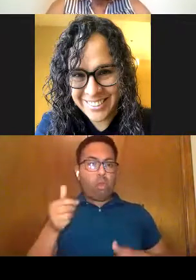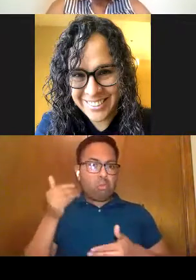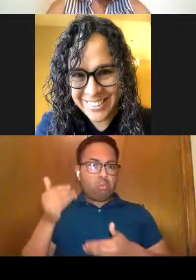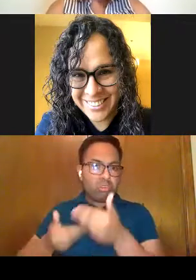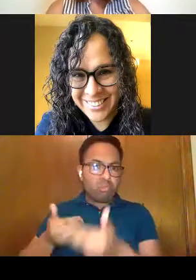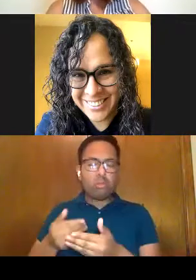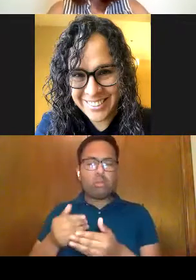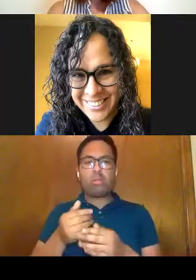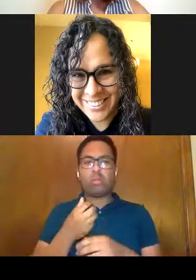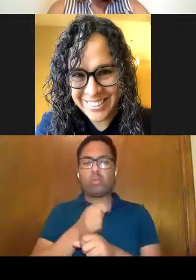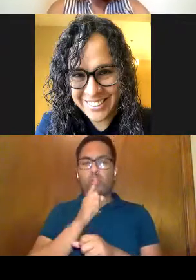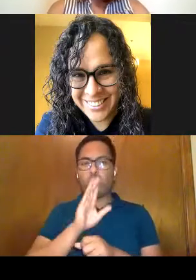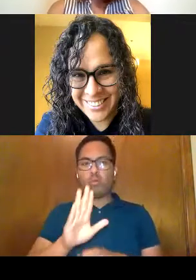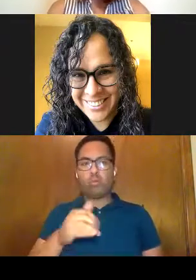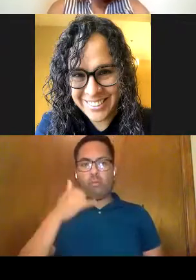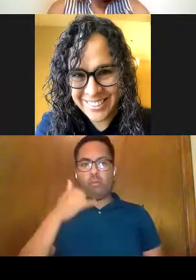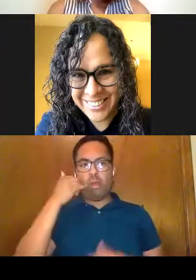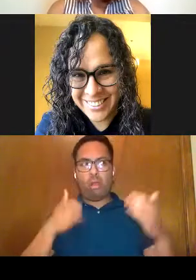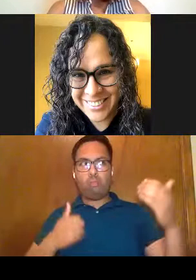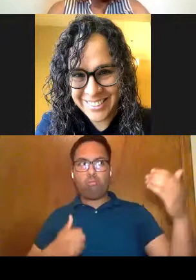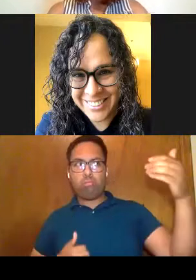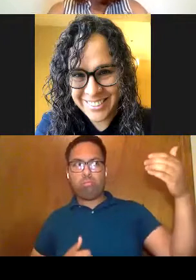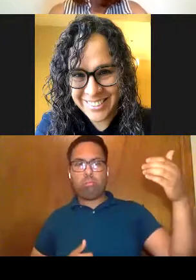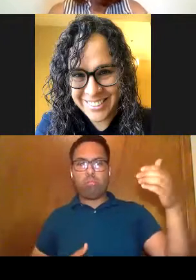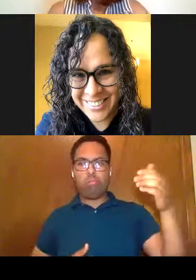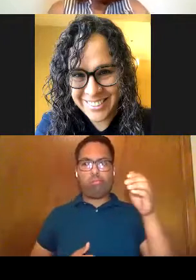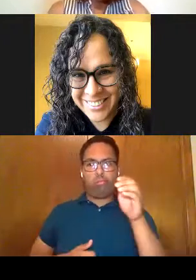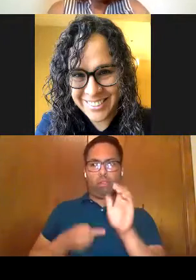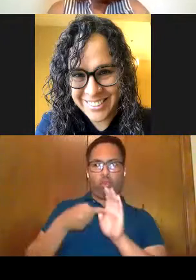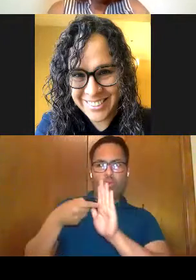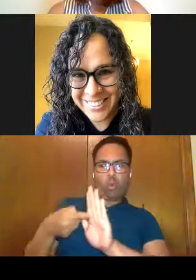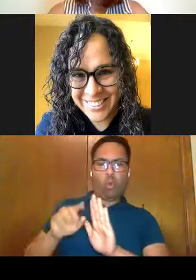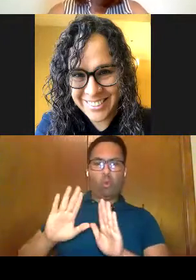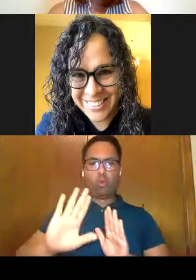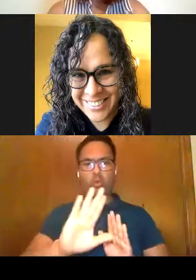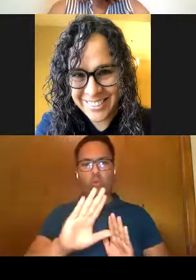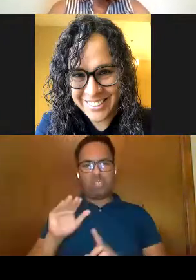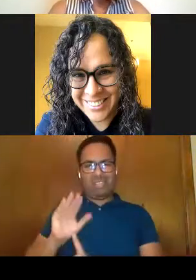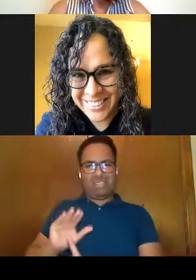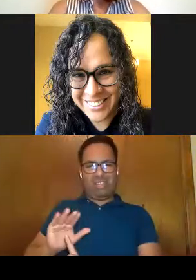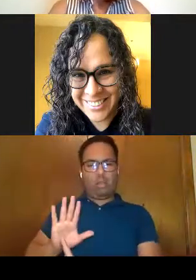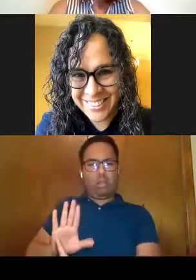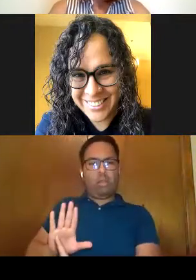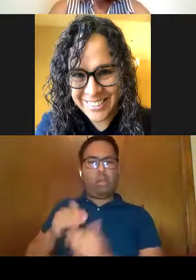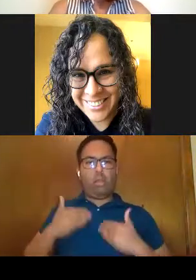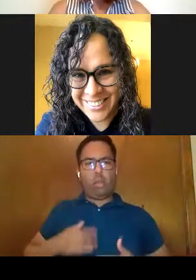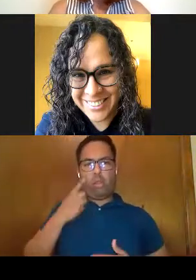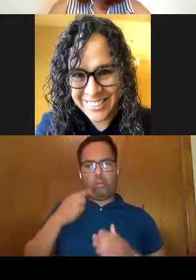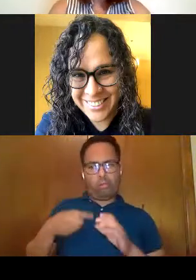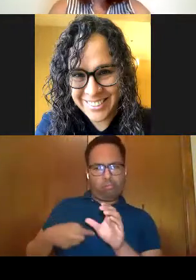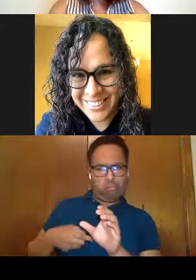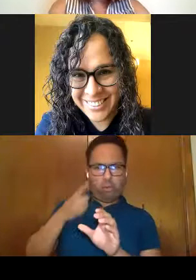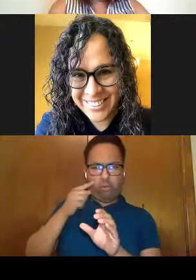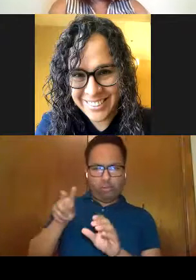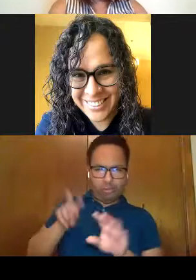or computer camera to areas on your child's body that need to be examined so your provider can see